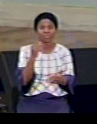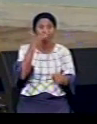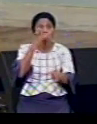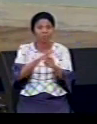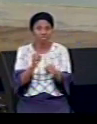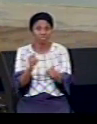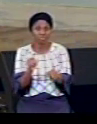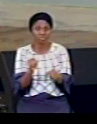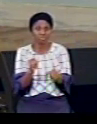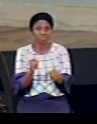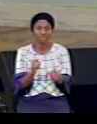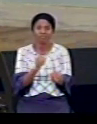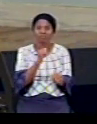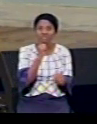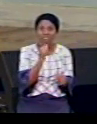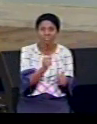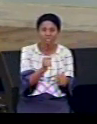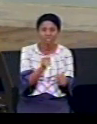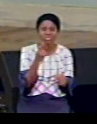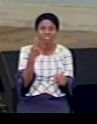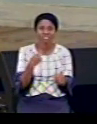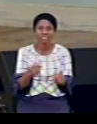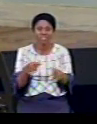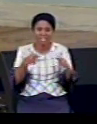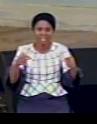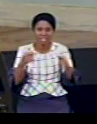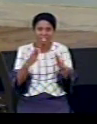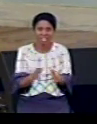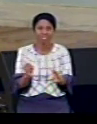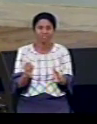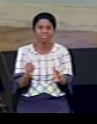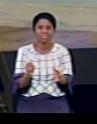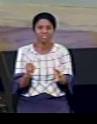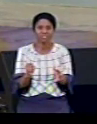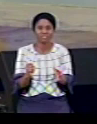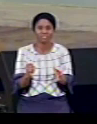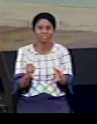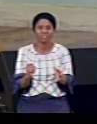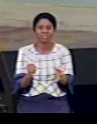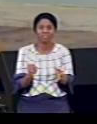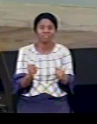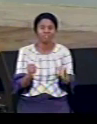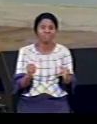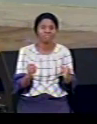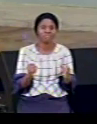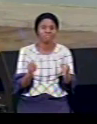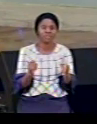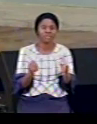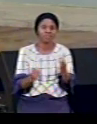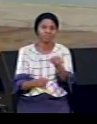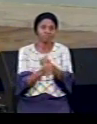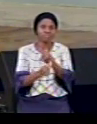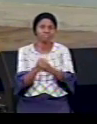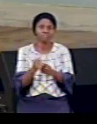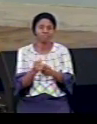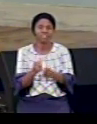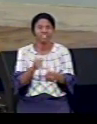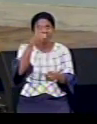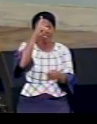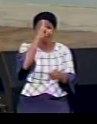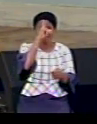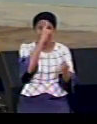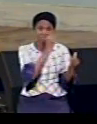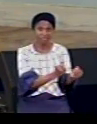promises, not the enemy's threats. Faith expresses